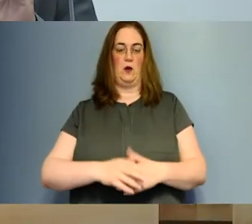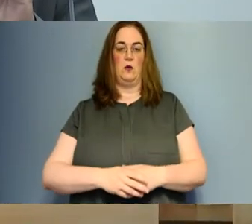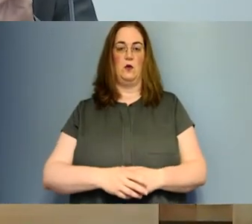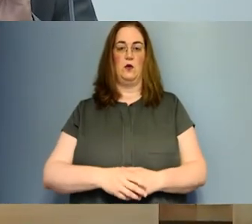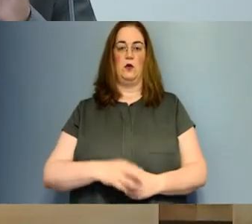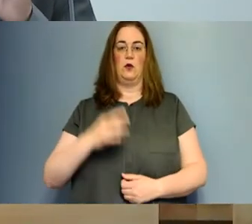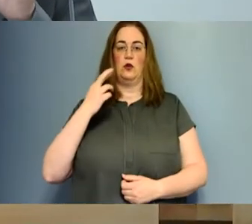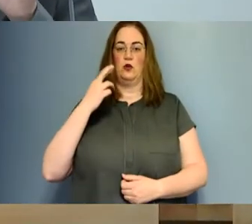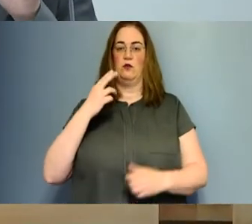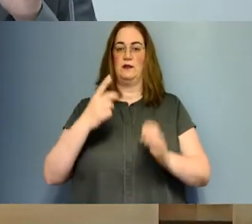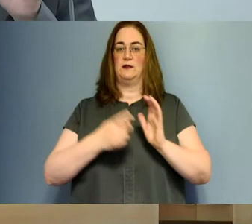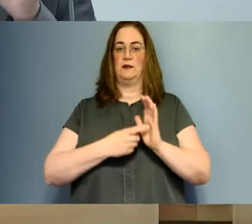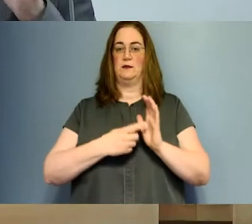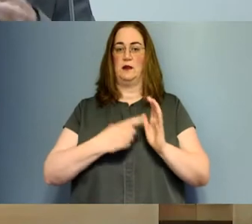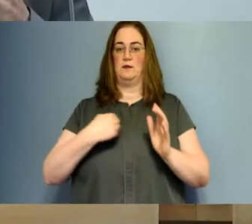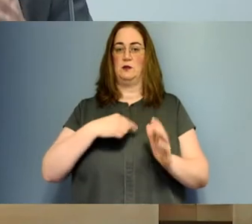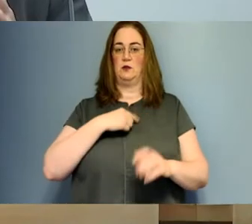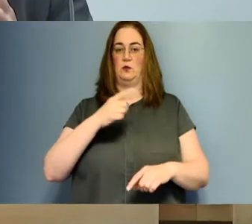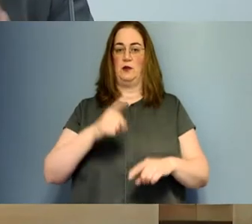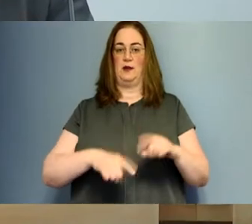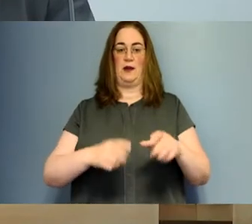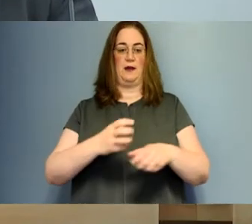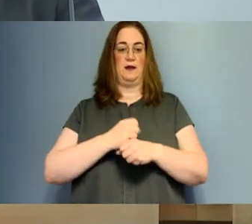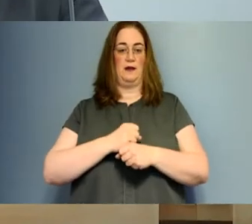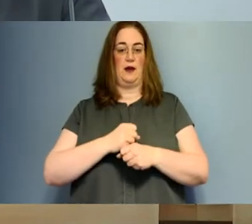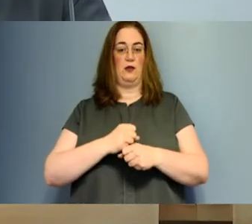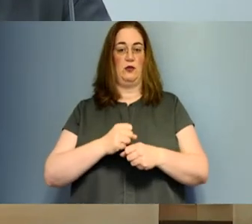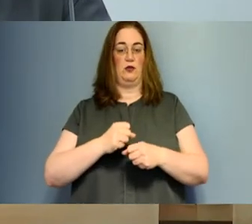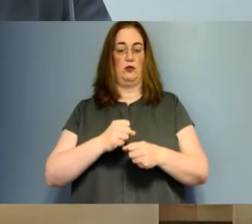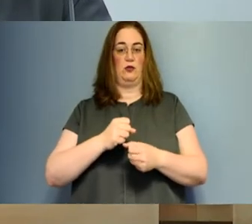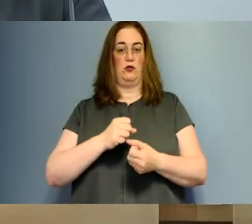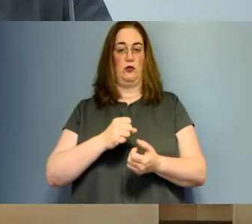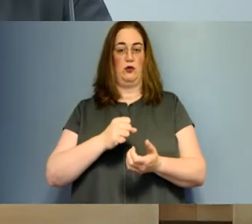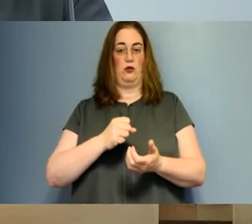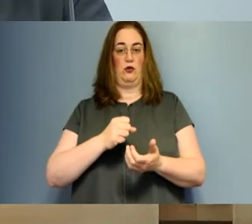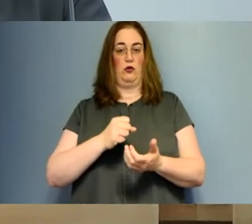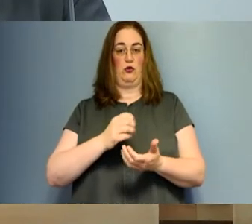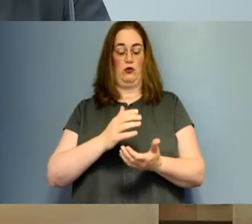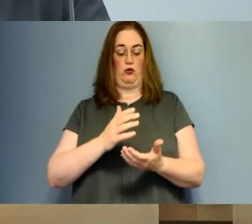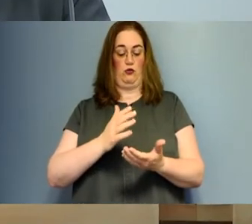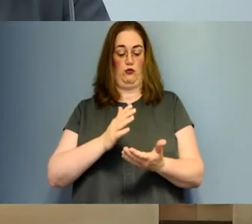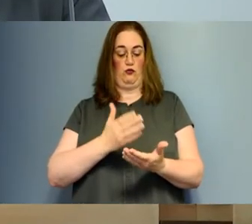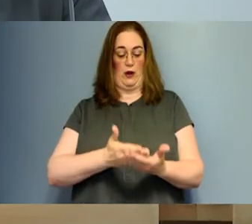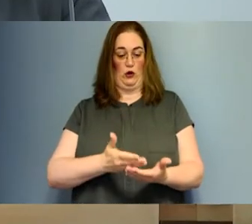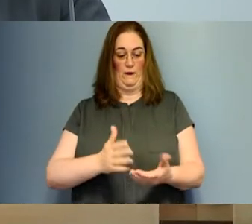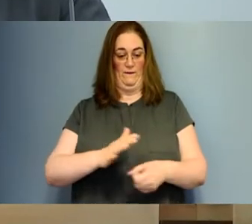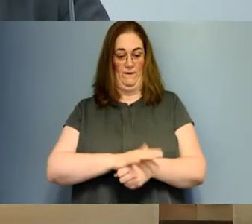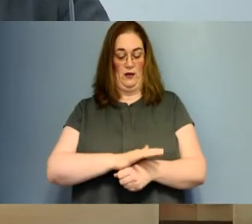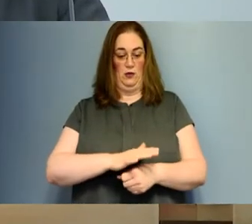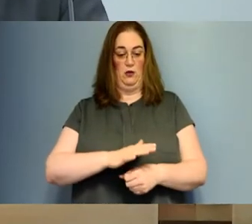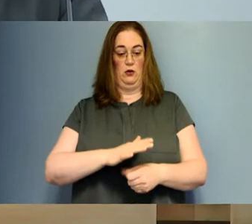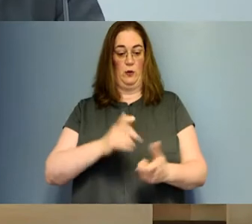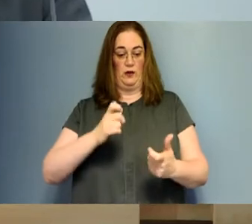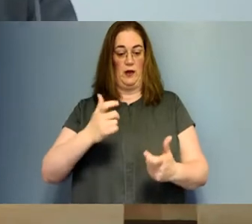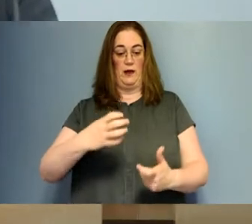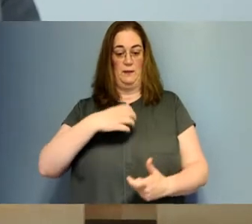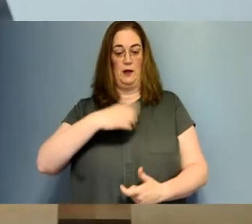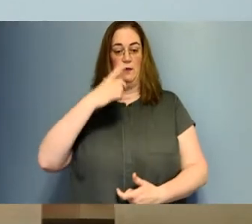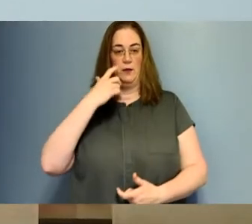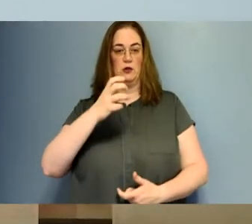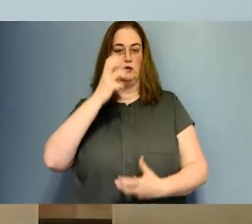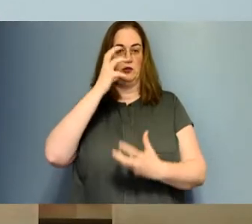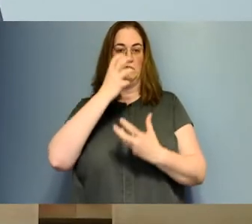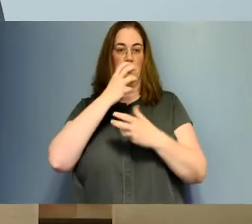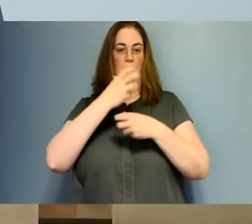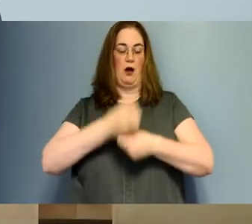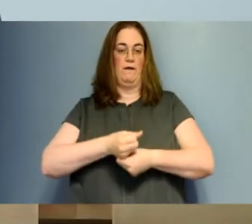that sometimes we can't get the records filled and open record requests filled quickly and we need to appeal things is because there's confidential